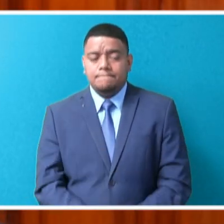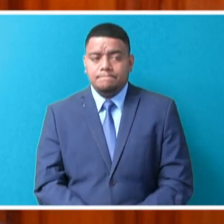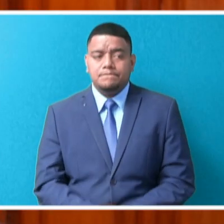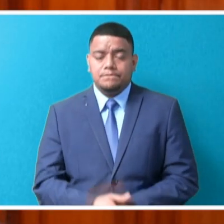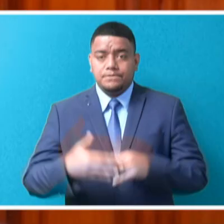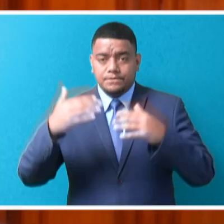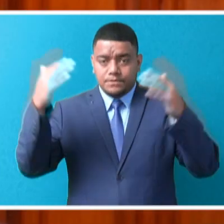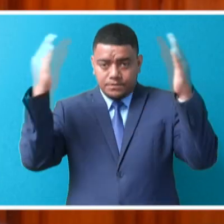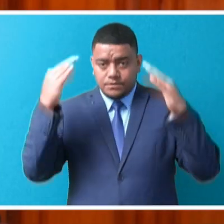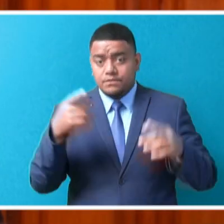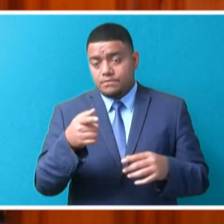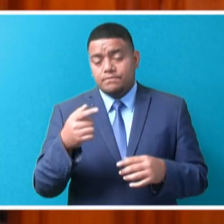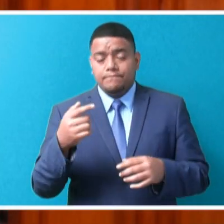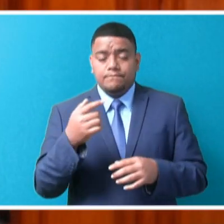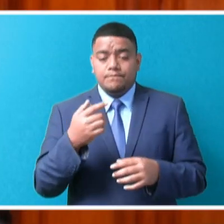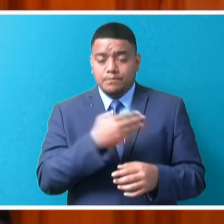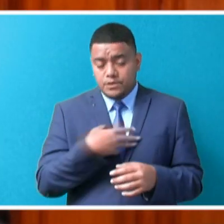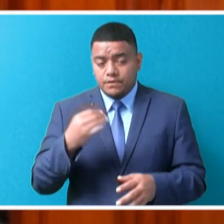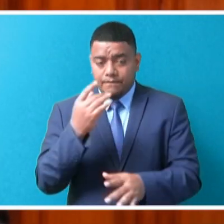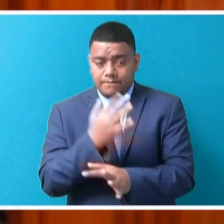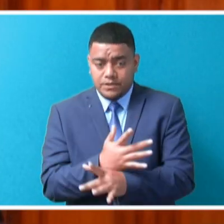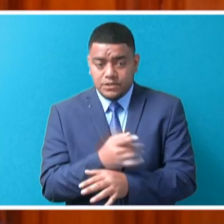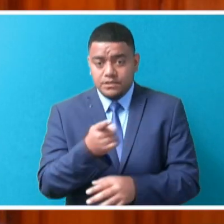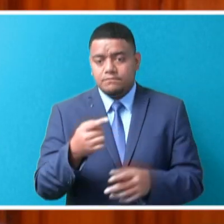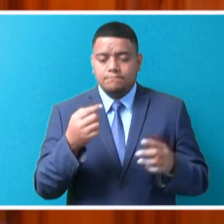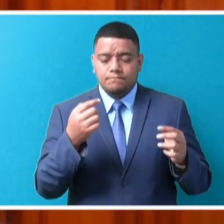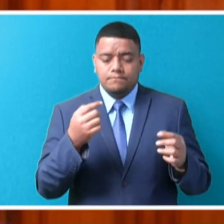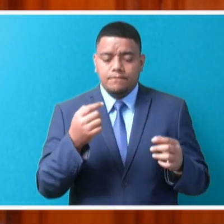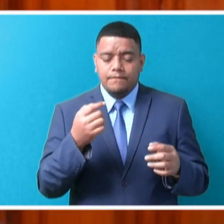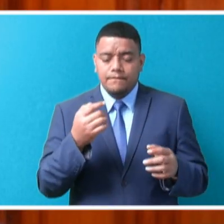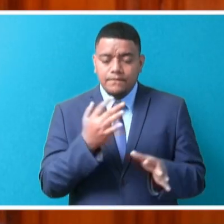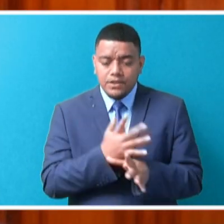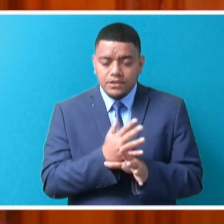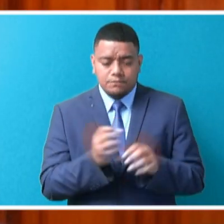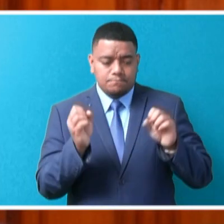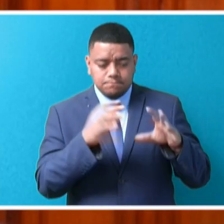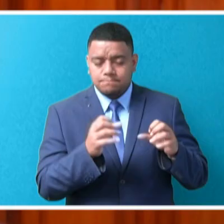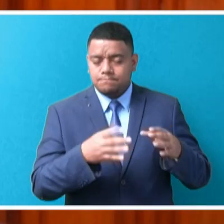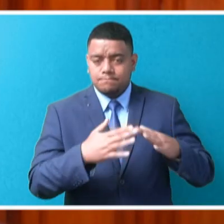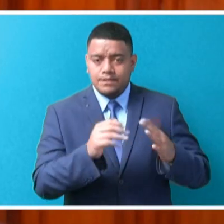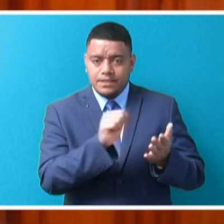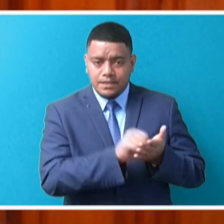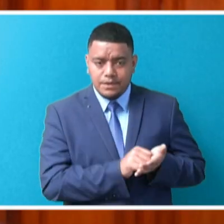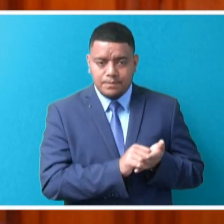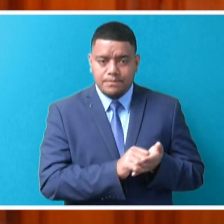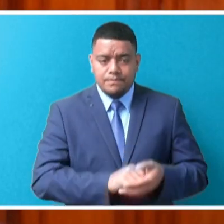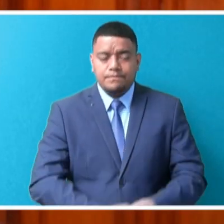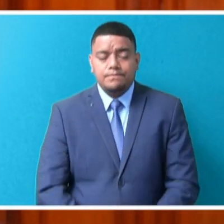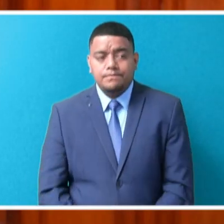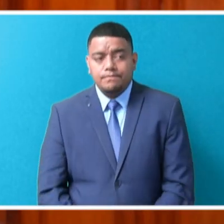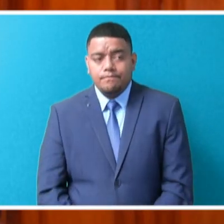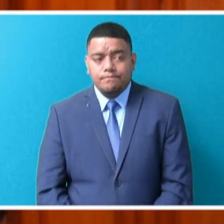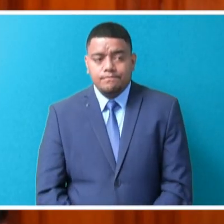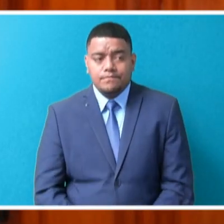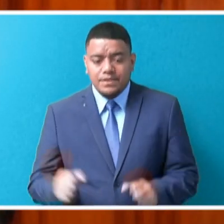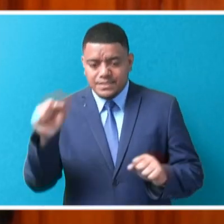the Ministry of Fisheries' core role is to ensure the sustainable management of fish stocks and associated marine ecosystems within our waters.